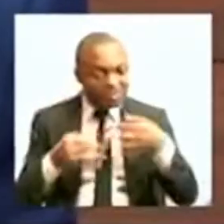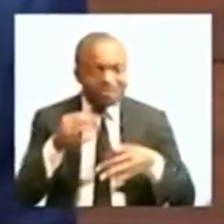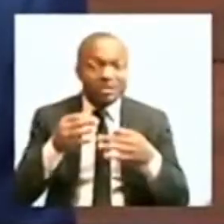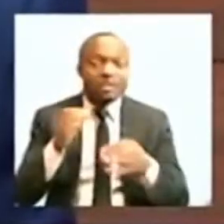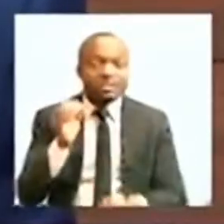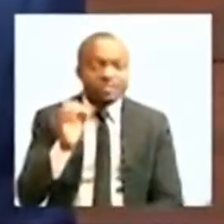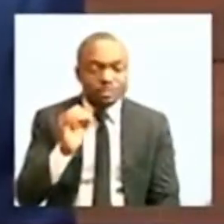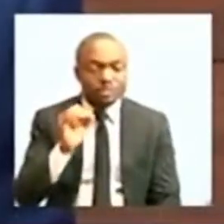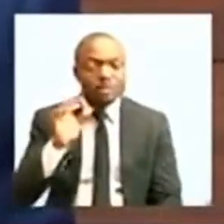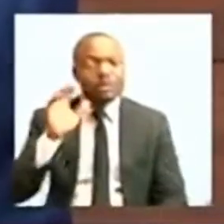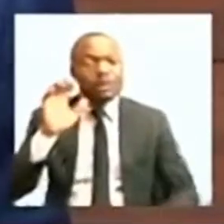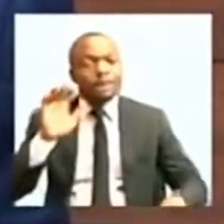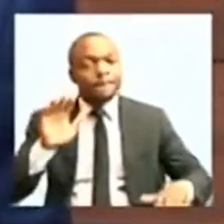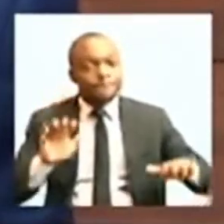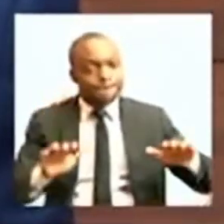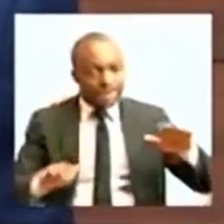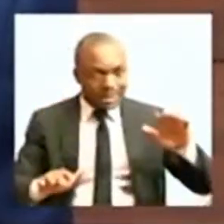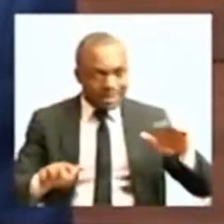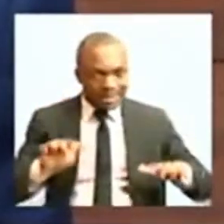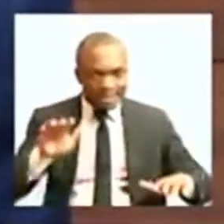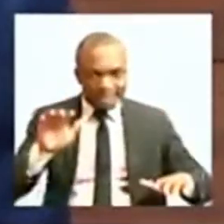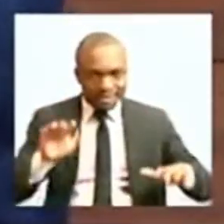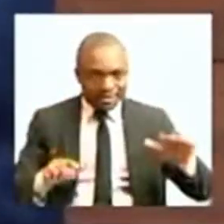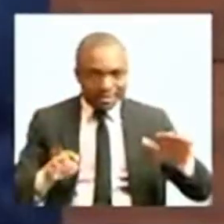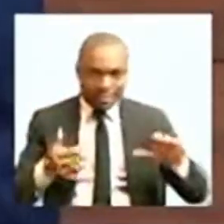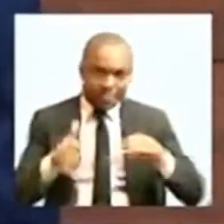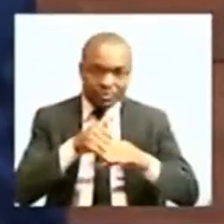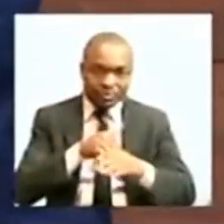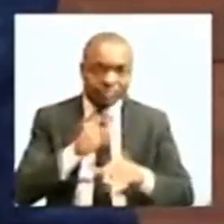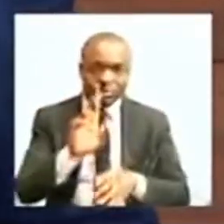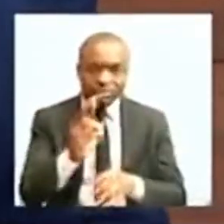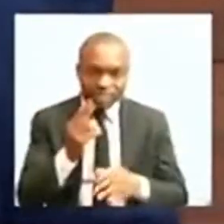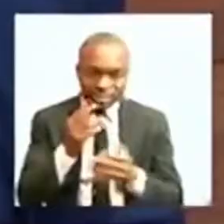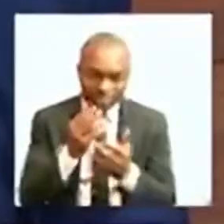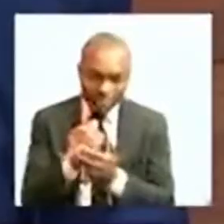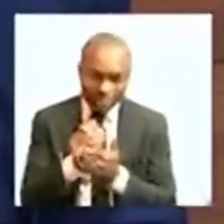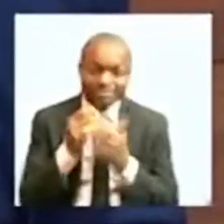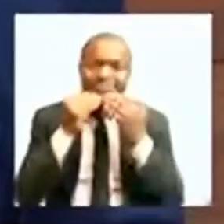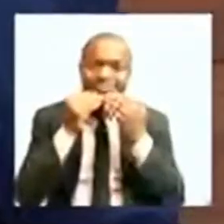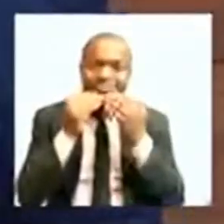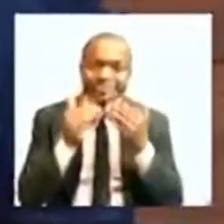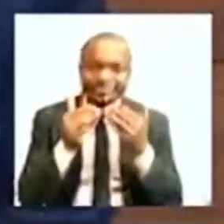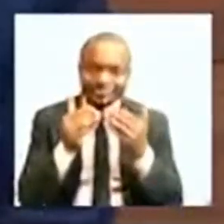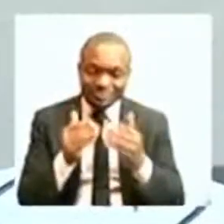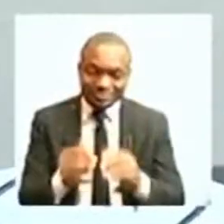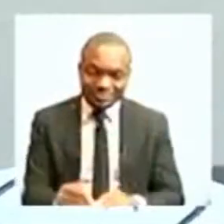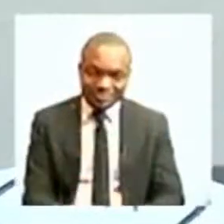zero-based balance includes the retention funds. Thank you. Okay.